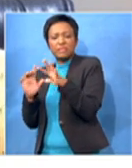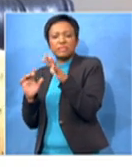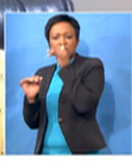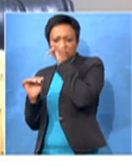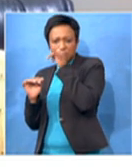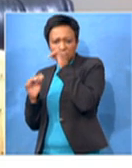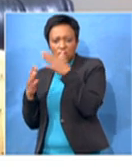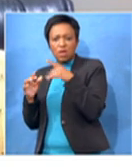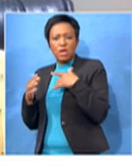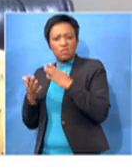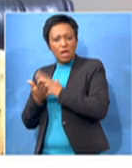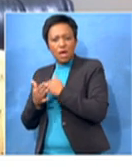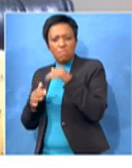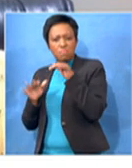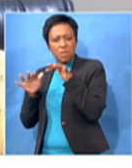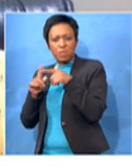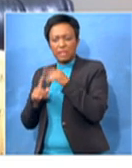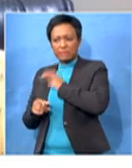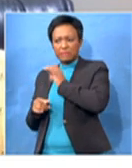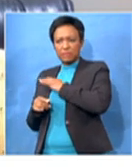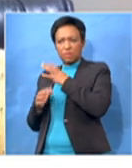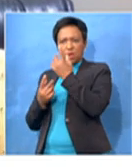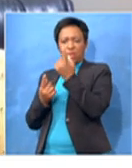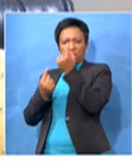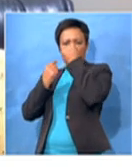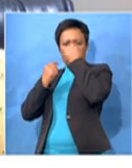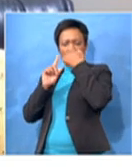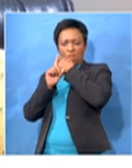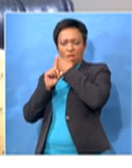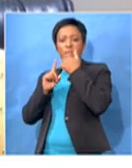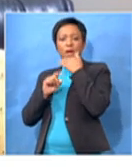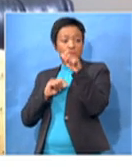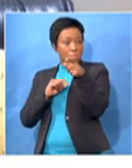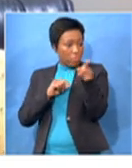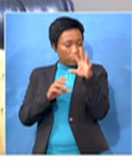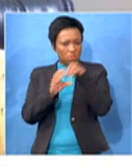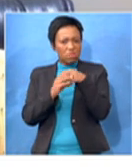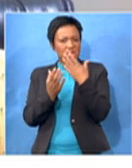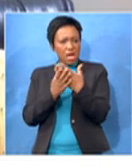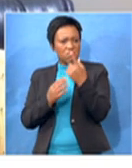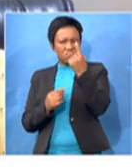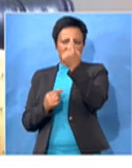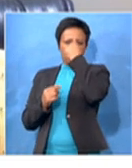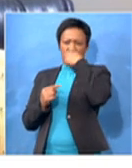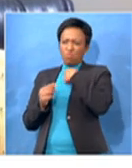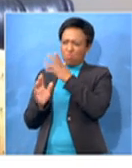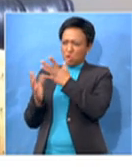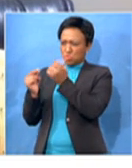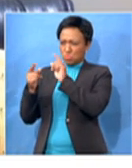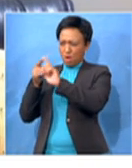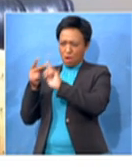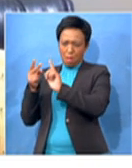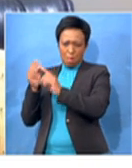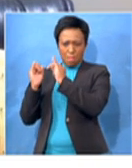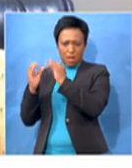reporting such because of fear of victimization by the culprits. Do you get a sense then that those who are reporting such cases do